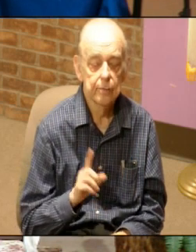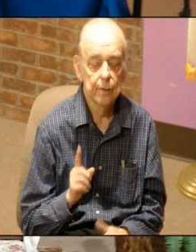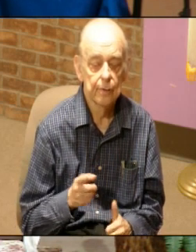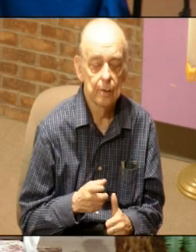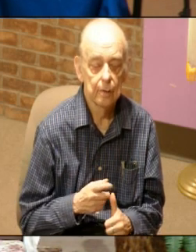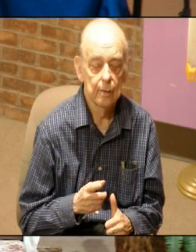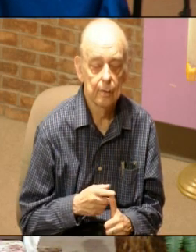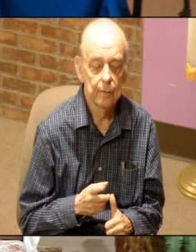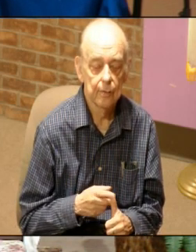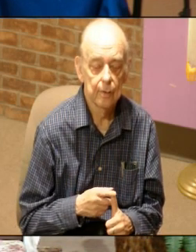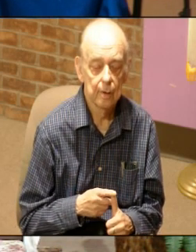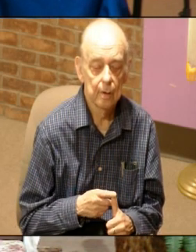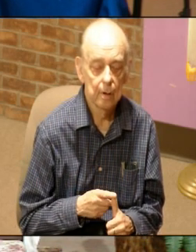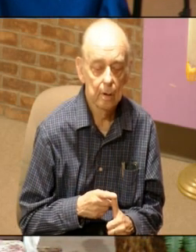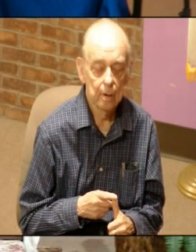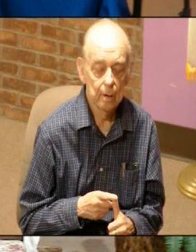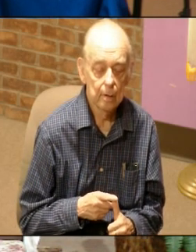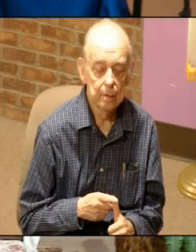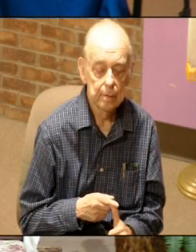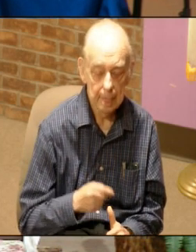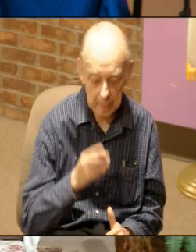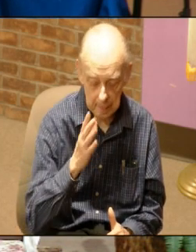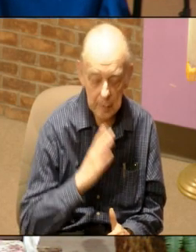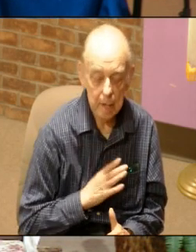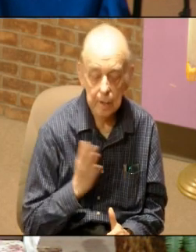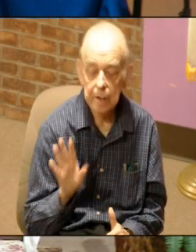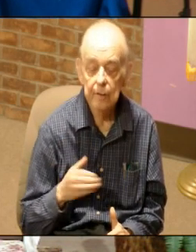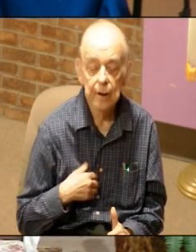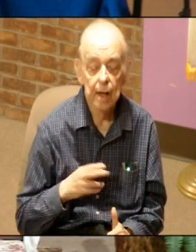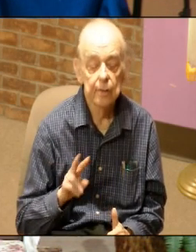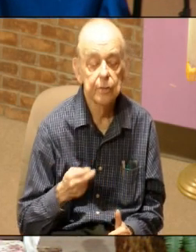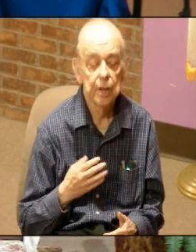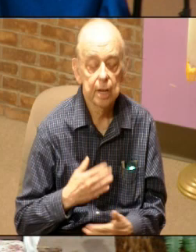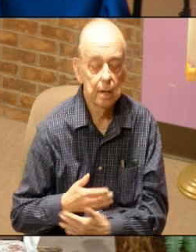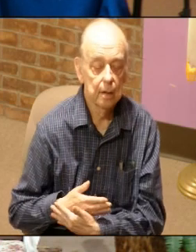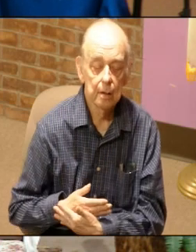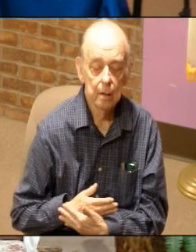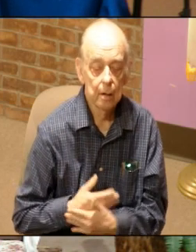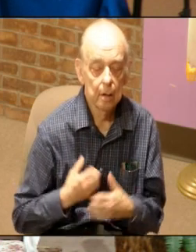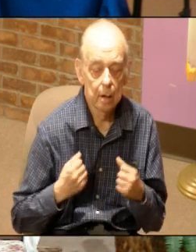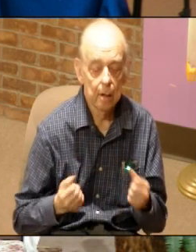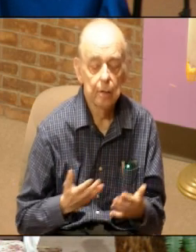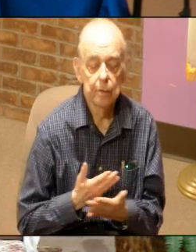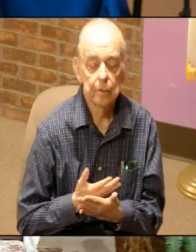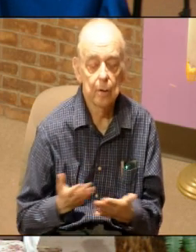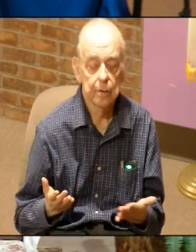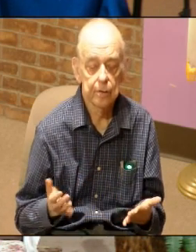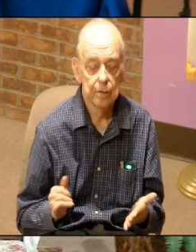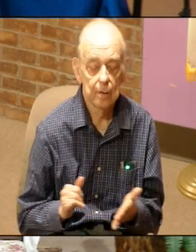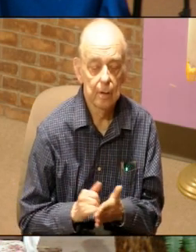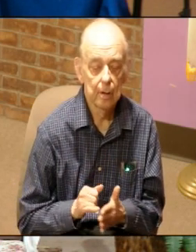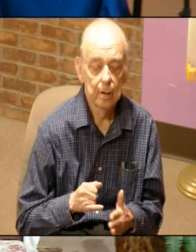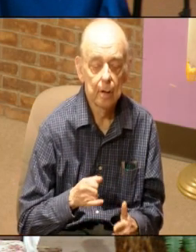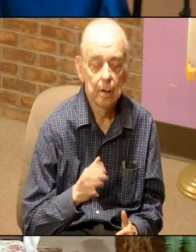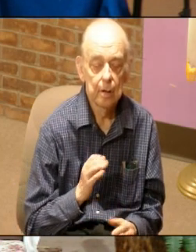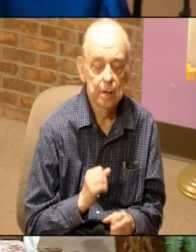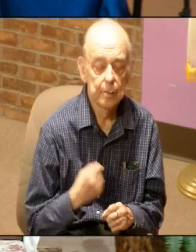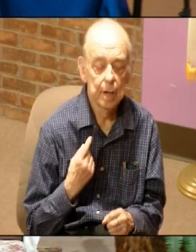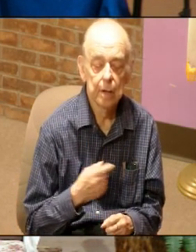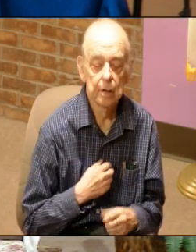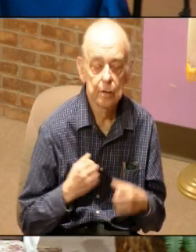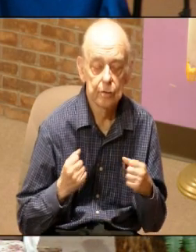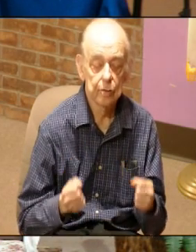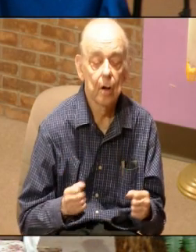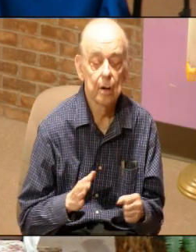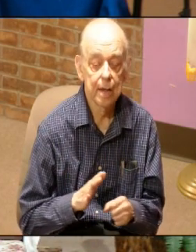one, a man would never, ever have a second one. As strong as they may be, God did not make us strong